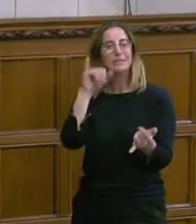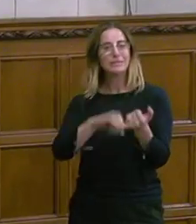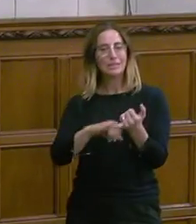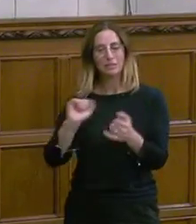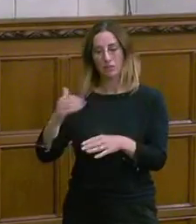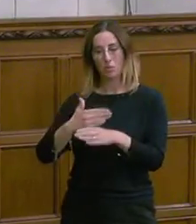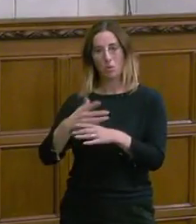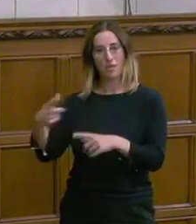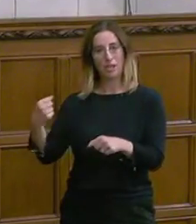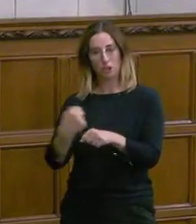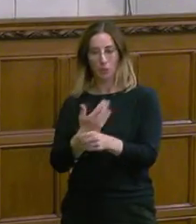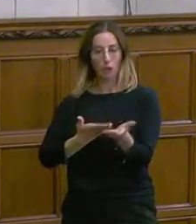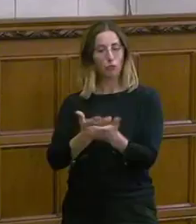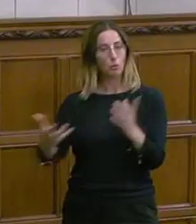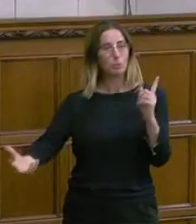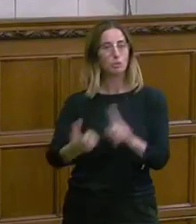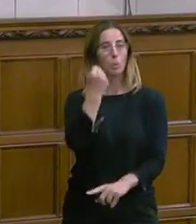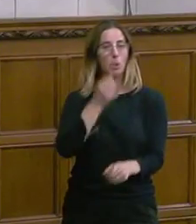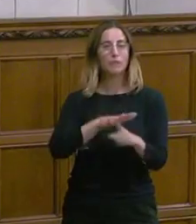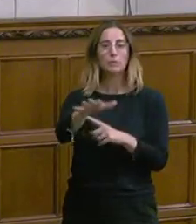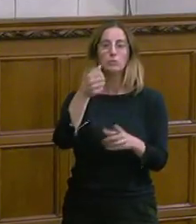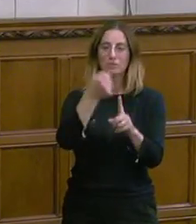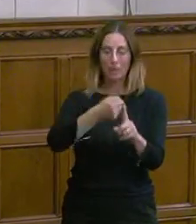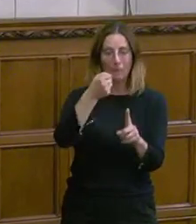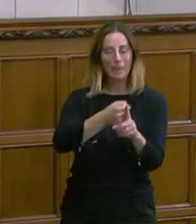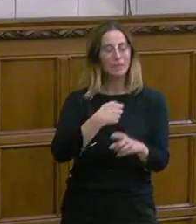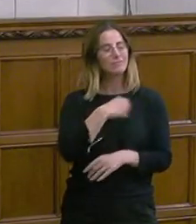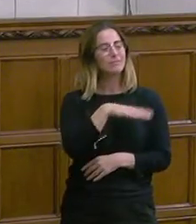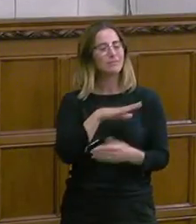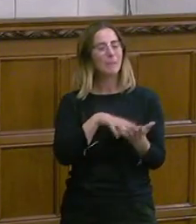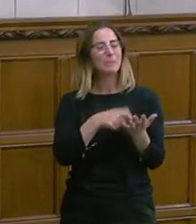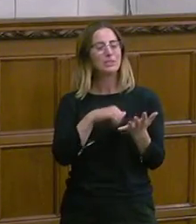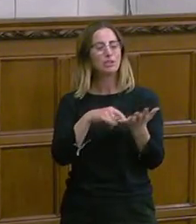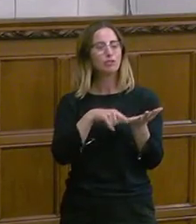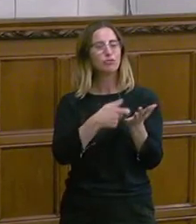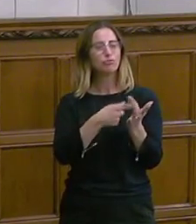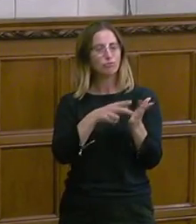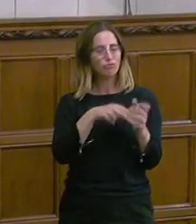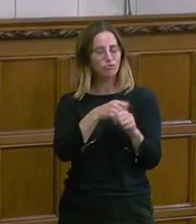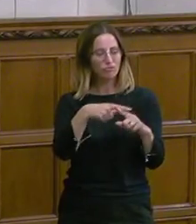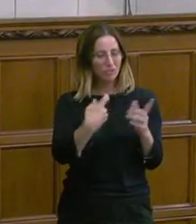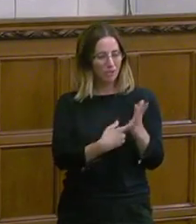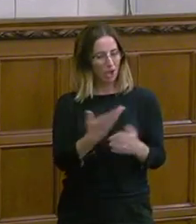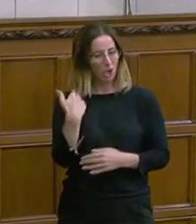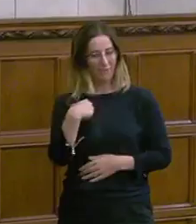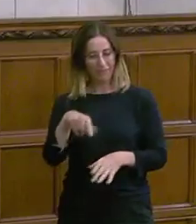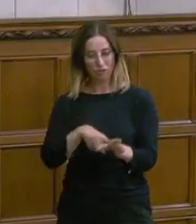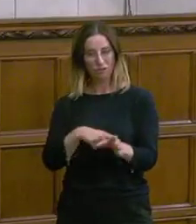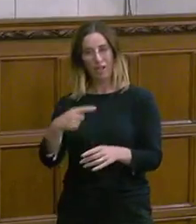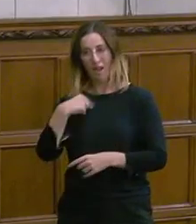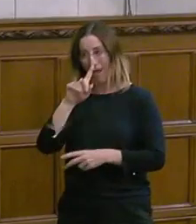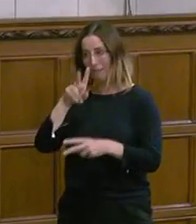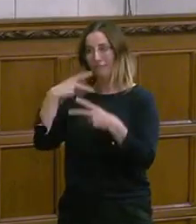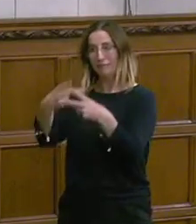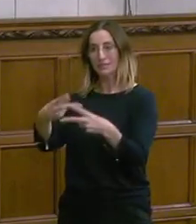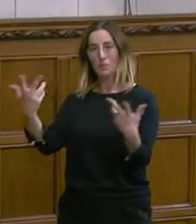carrying out through their Stolen Futures campaign. Mr Stringer, earlier on this year, I had the honour of being invited to visit the Sunnyside